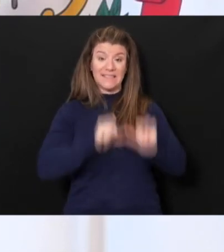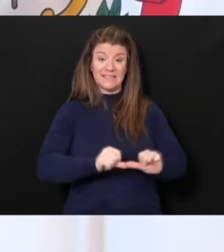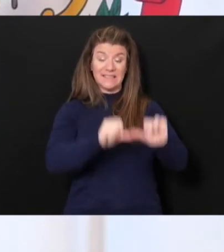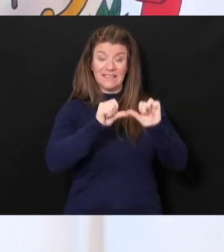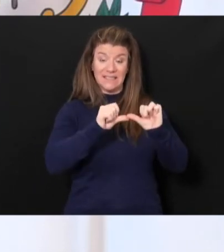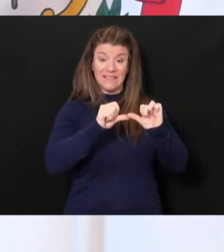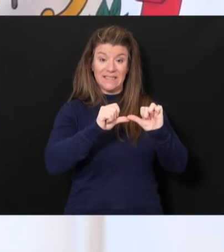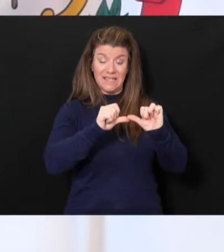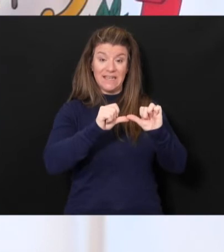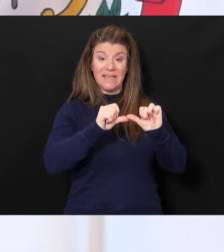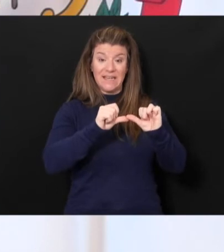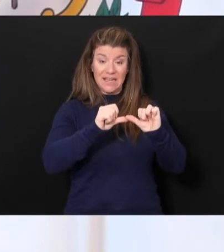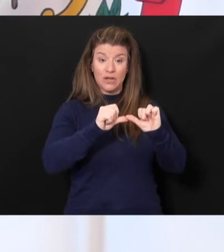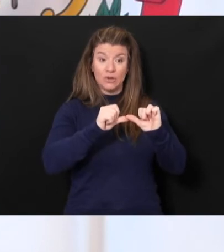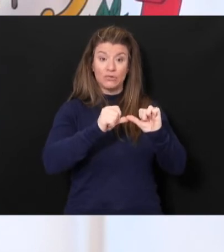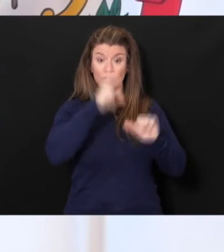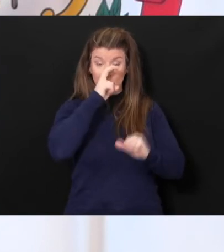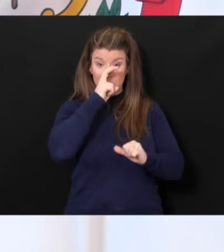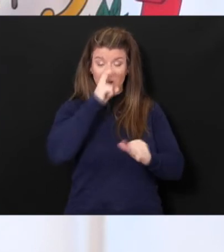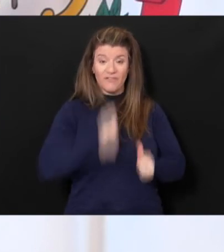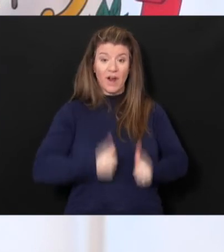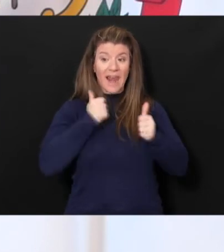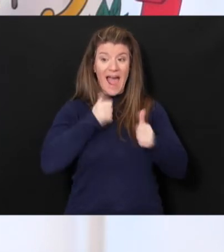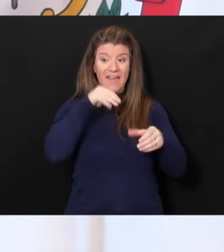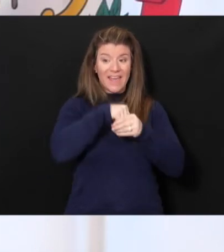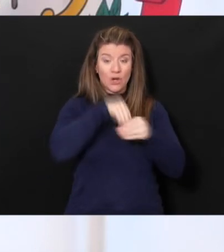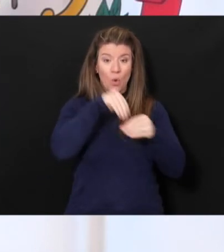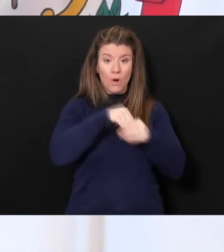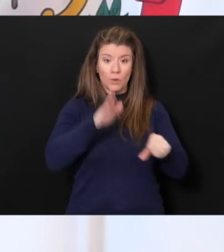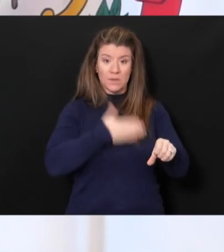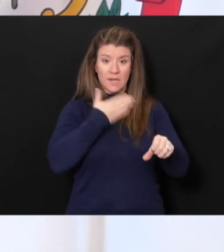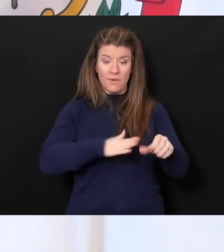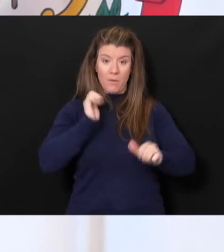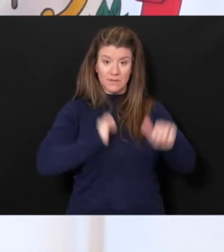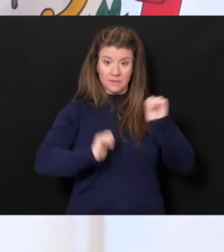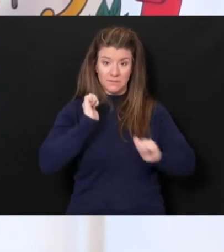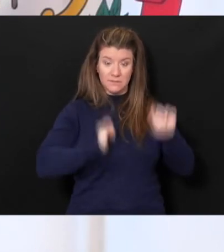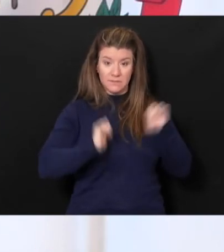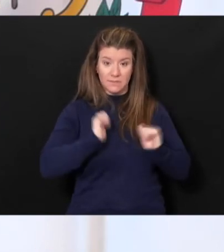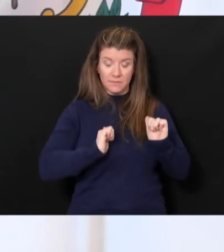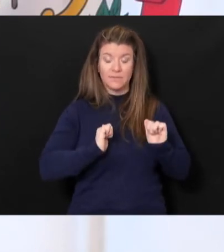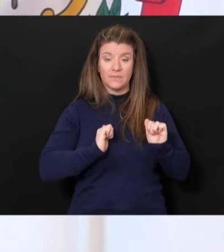prohibition on live indoor music performances. I